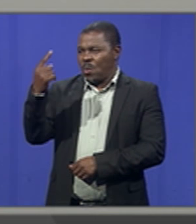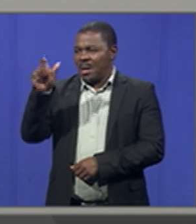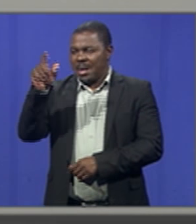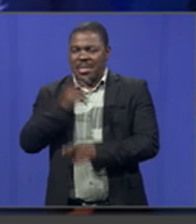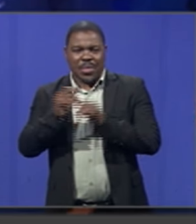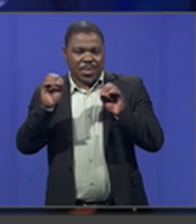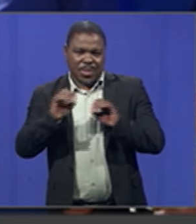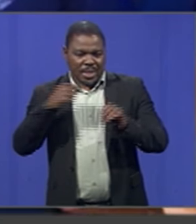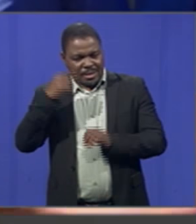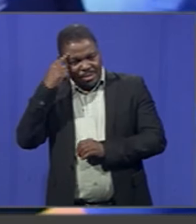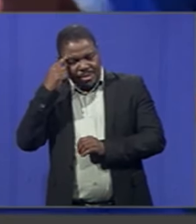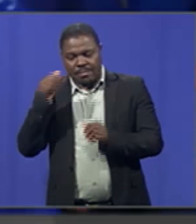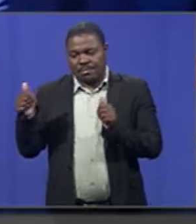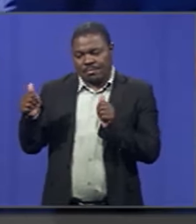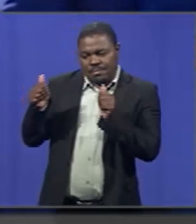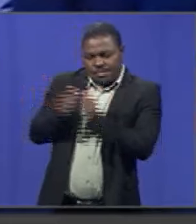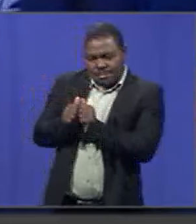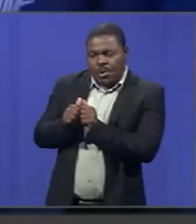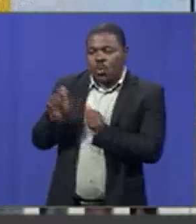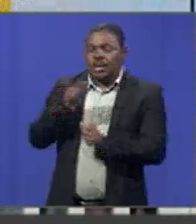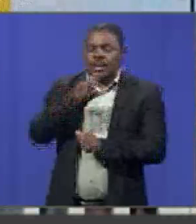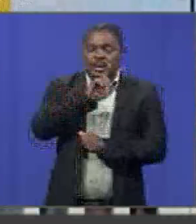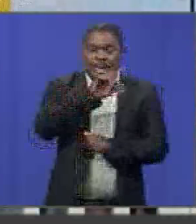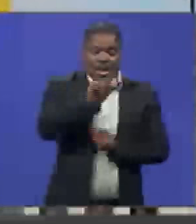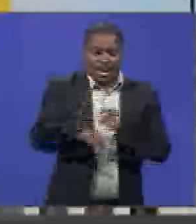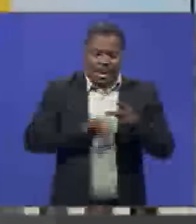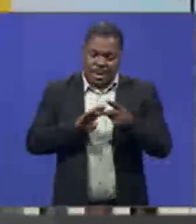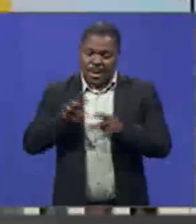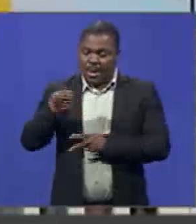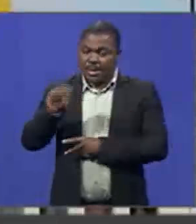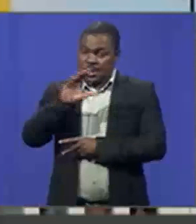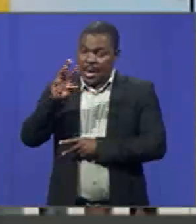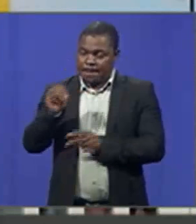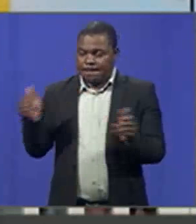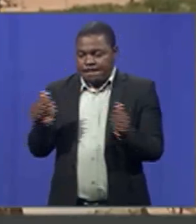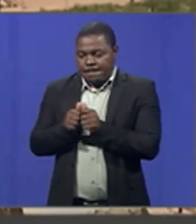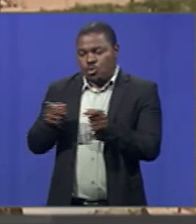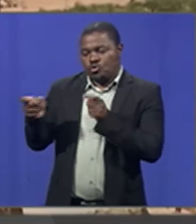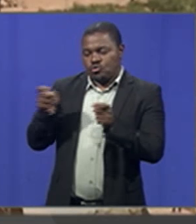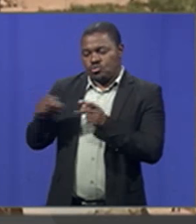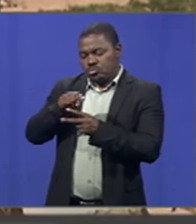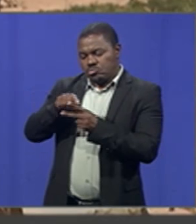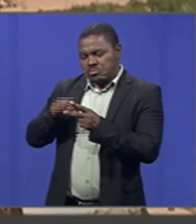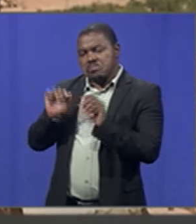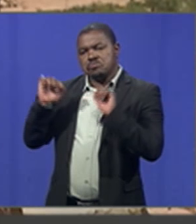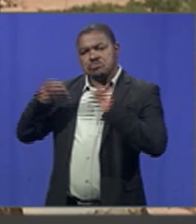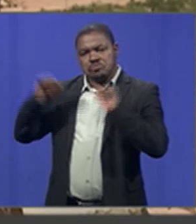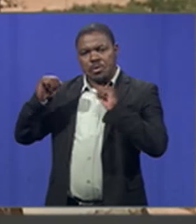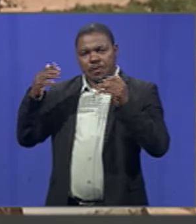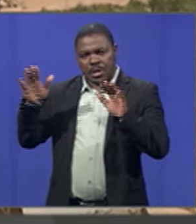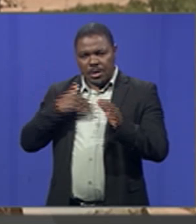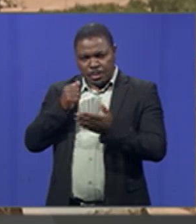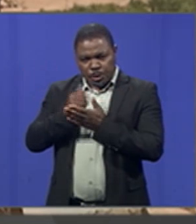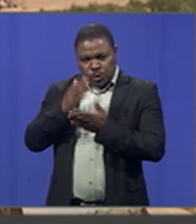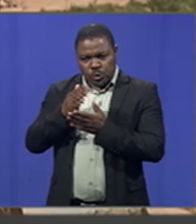wa etelelwa pele ke pusotshwaraganelo ya DA le NCM. Makoko ano a nnile le ditumalano tse di akaretsang thulaganyo go